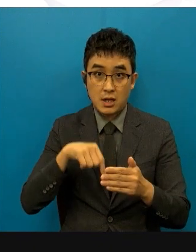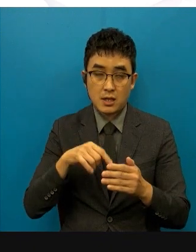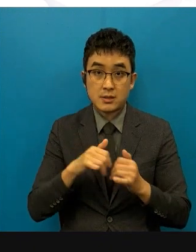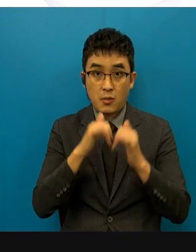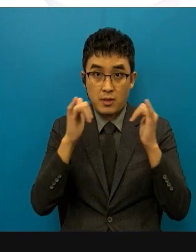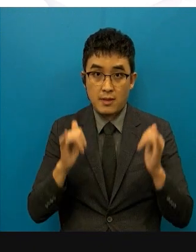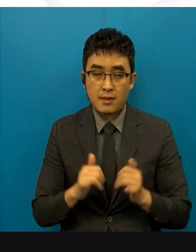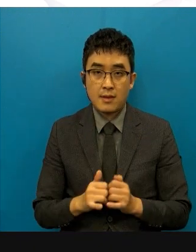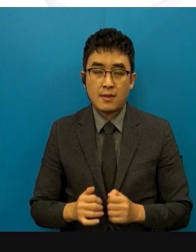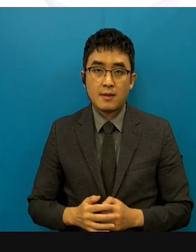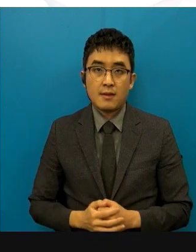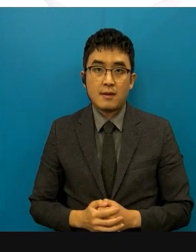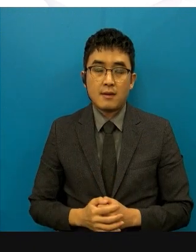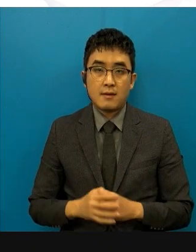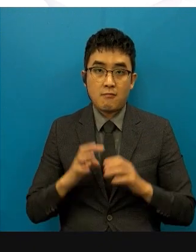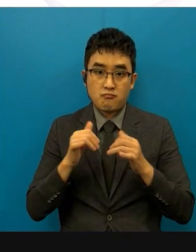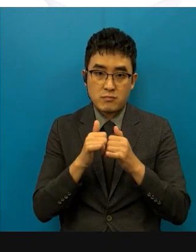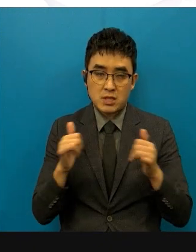Yes,